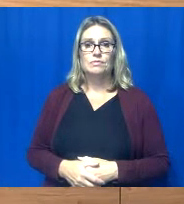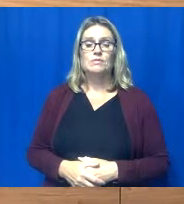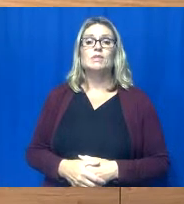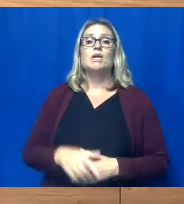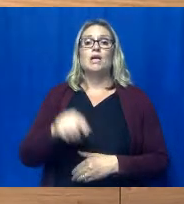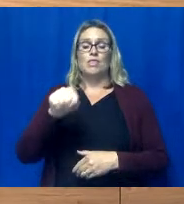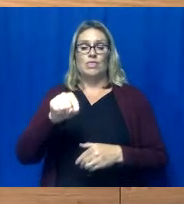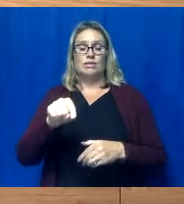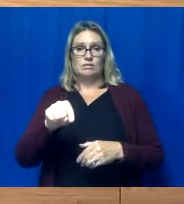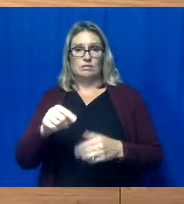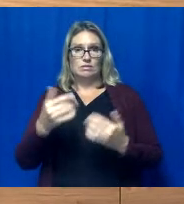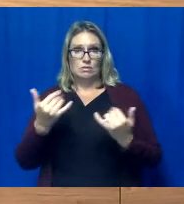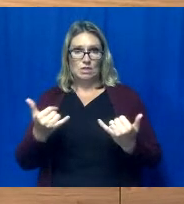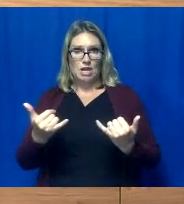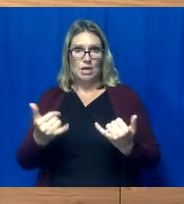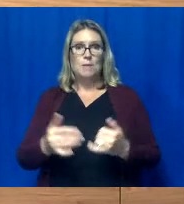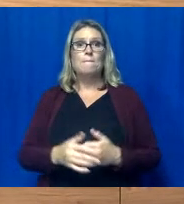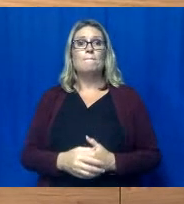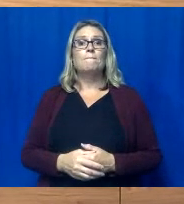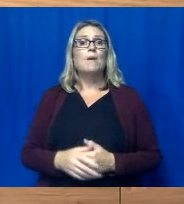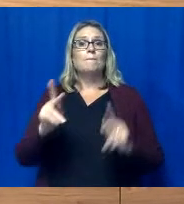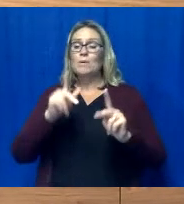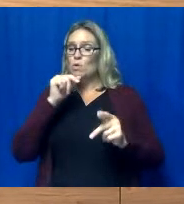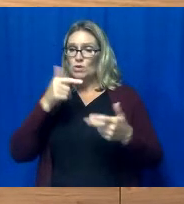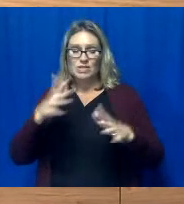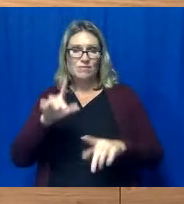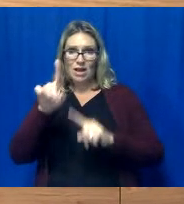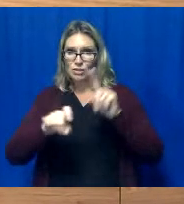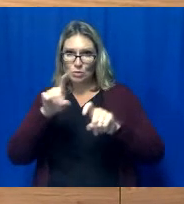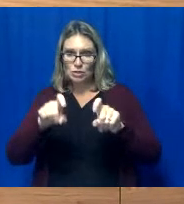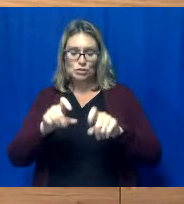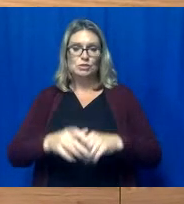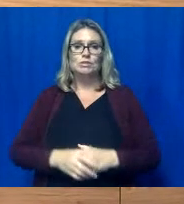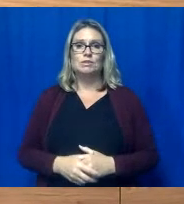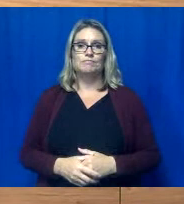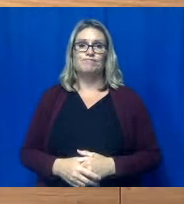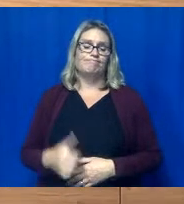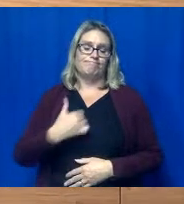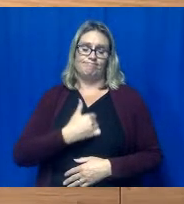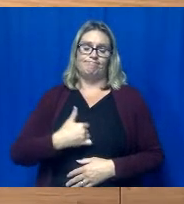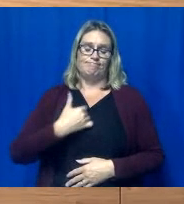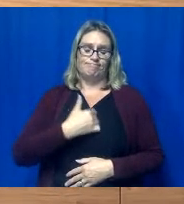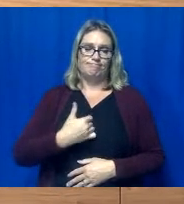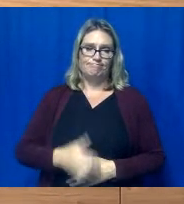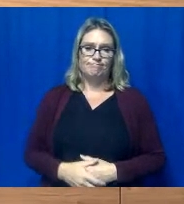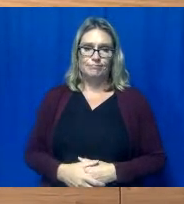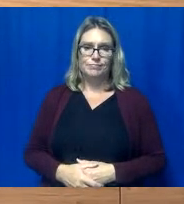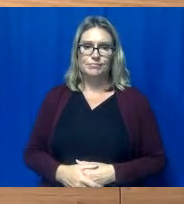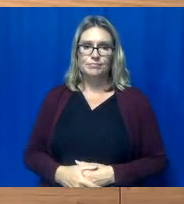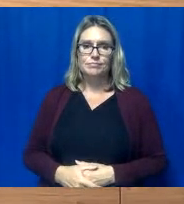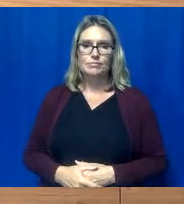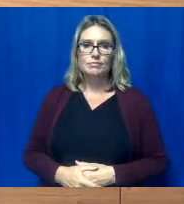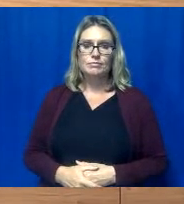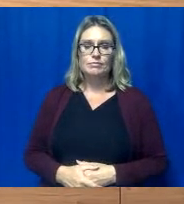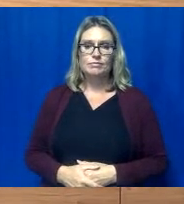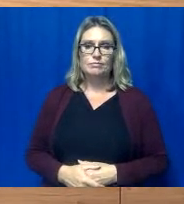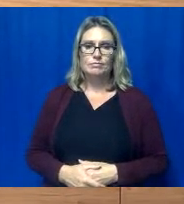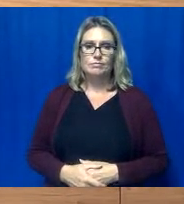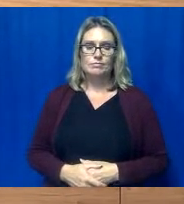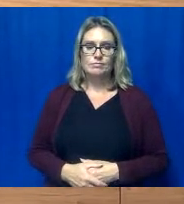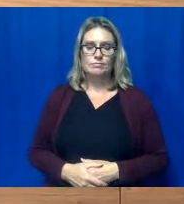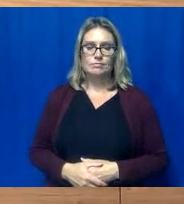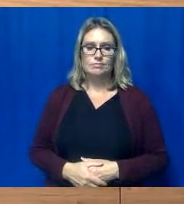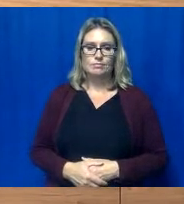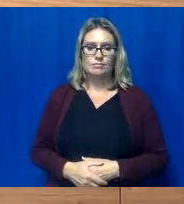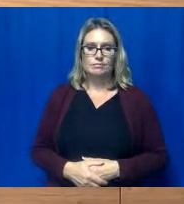questioning with the people that didn't get to ask their questions. Je m'excuse 1000 fois, mais il faut qu'on se prépare la salle. We have to prepare for the